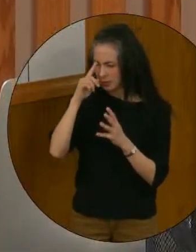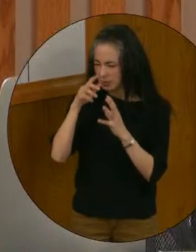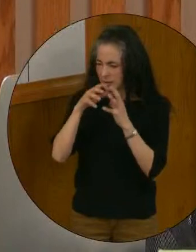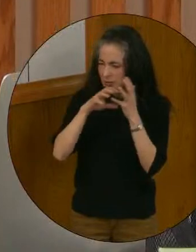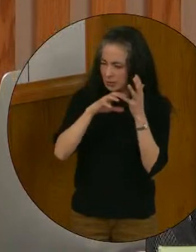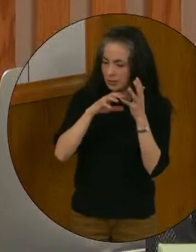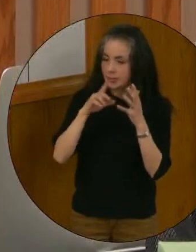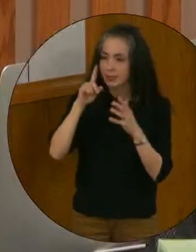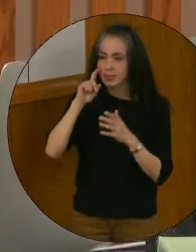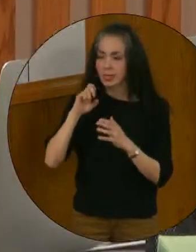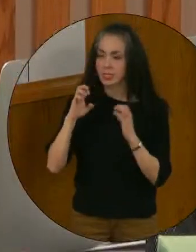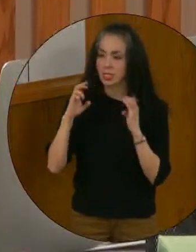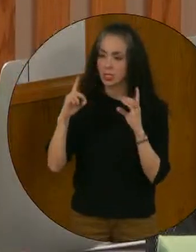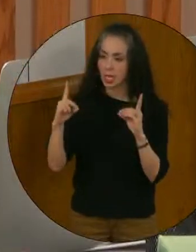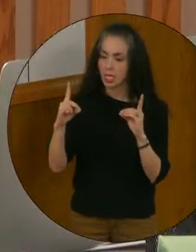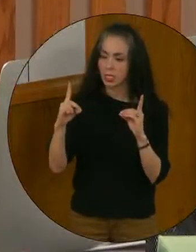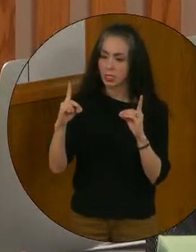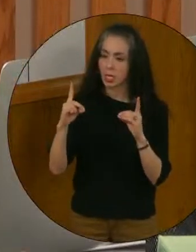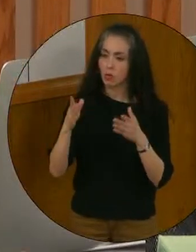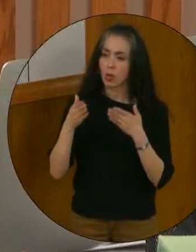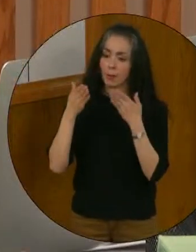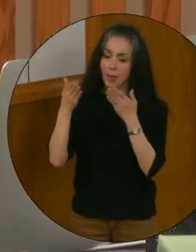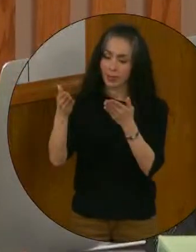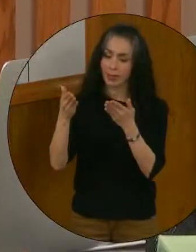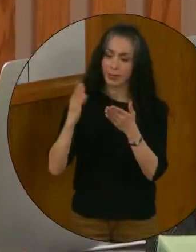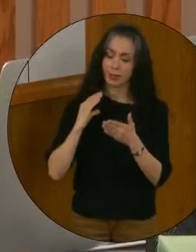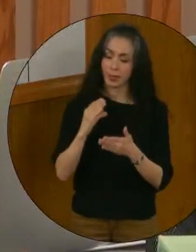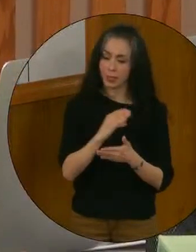Sex Education Recommending Committee provides,